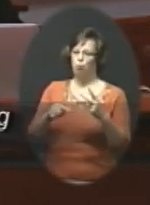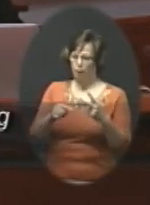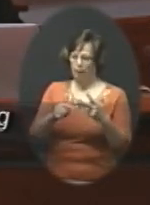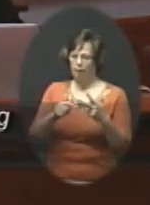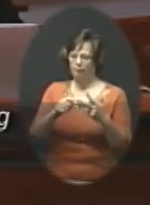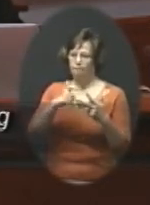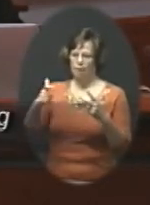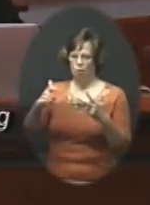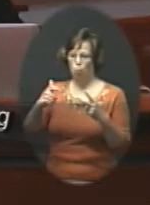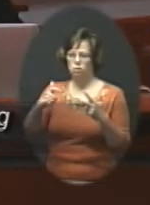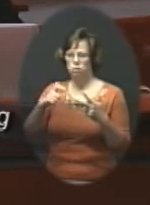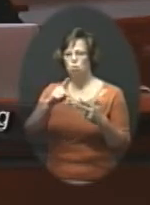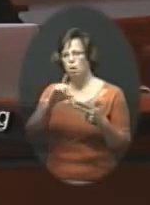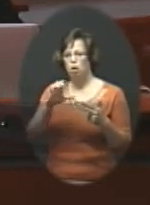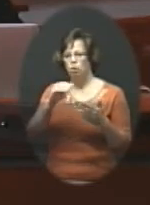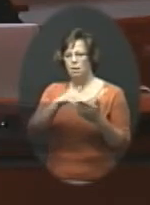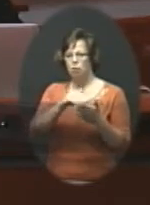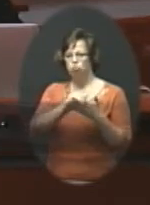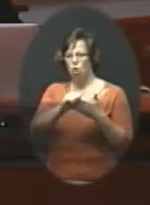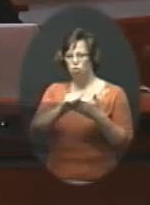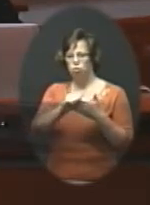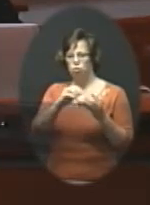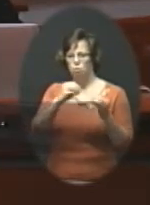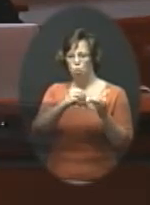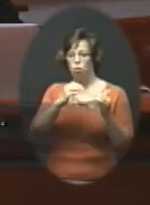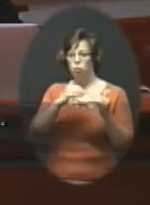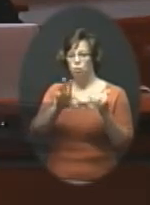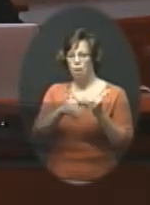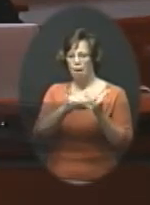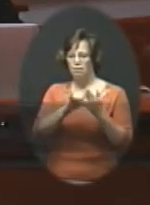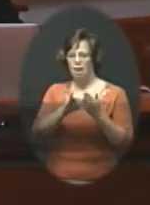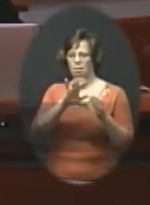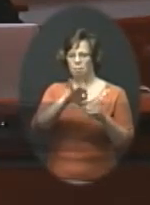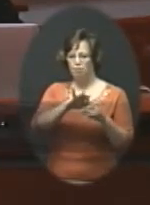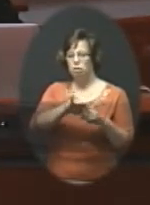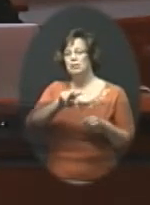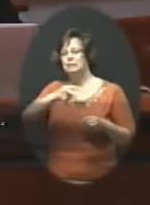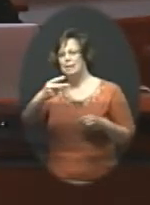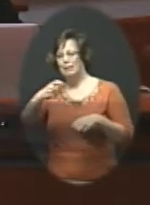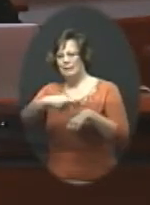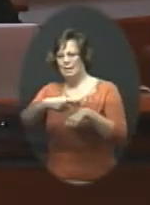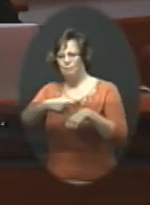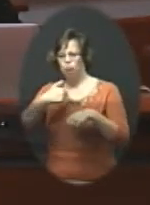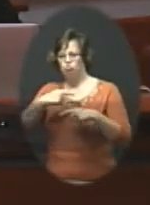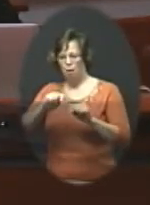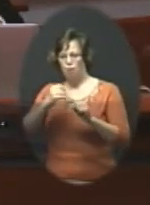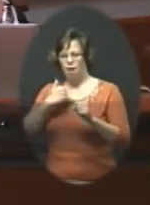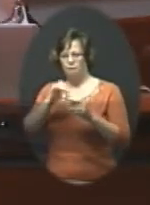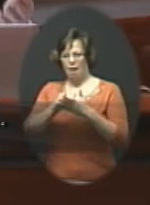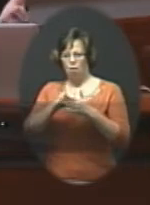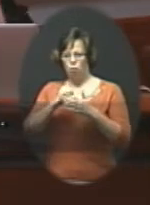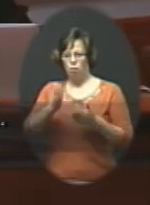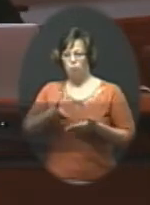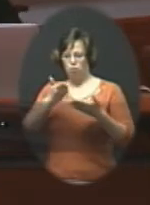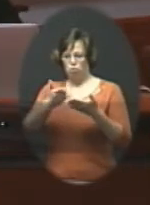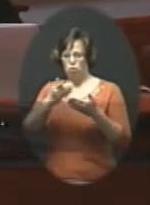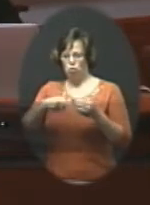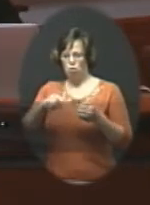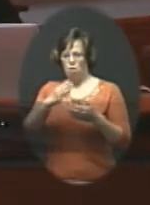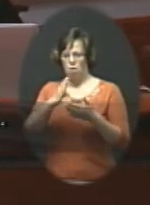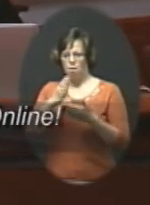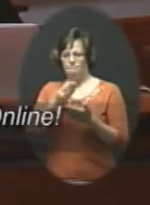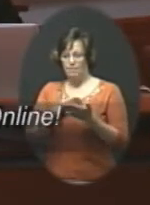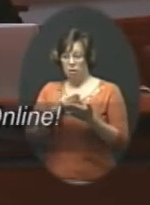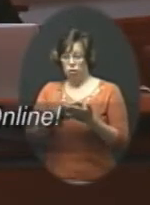three big ones, about $100,000 or more to have that election. Secondly, the timing to try and have this, we are presenting to you a budget in